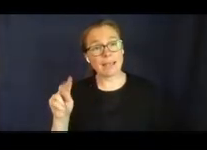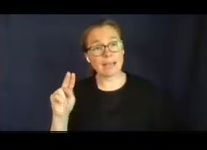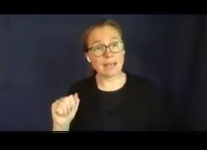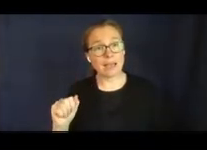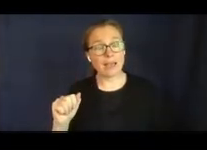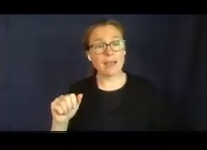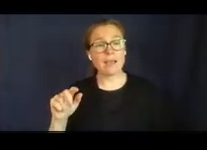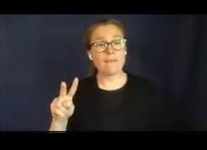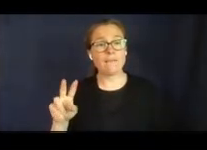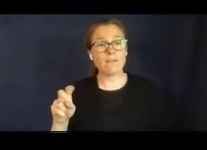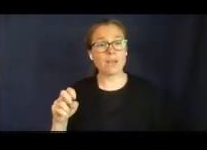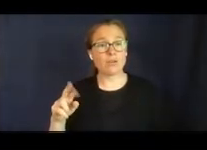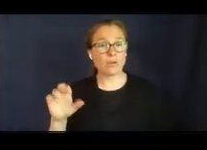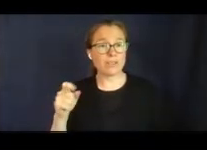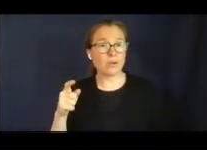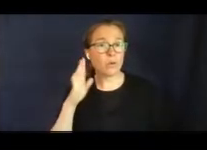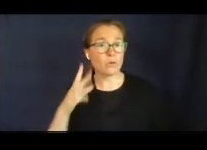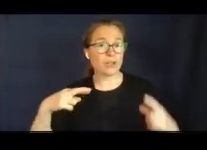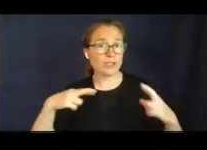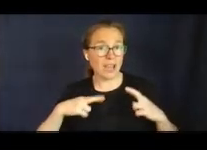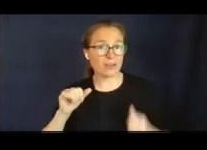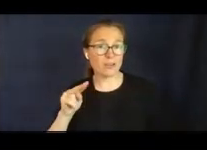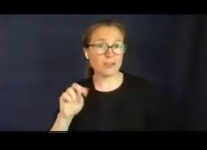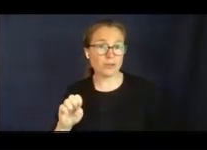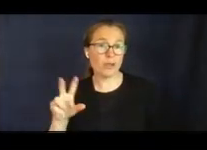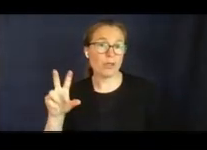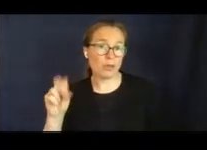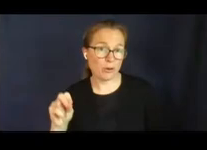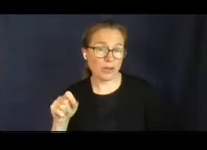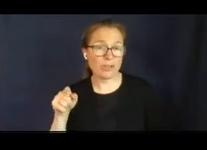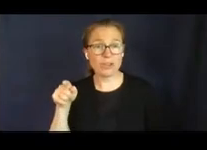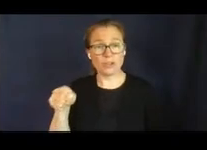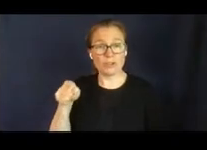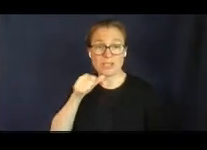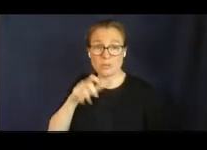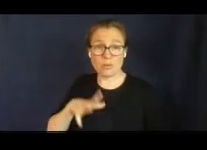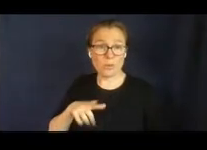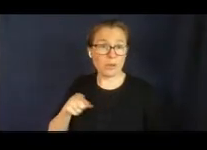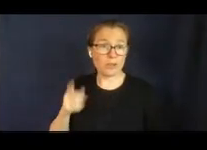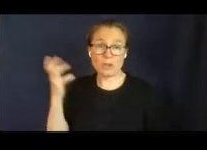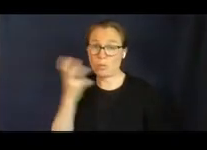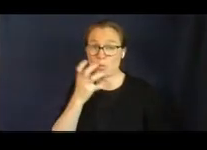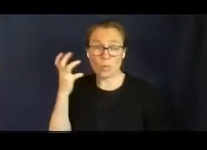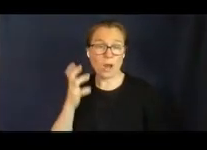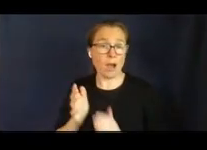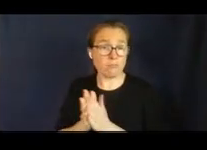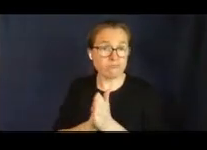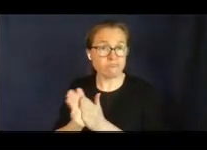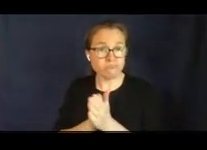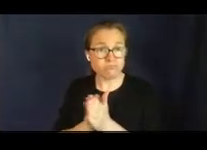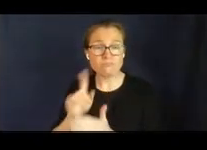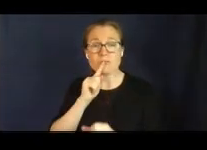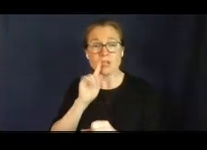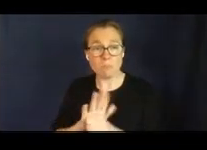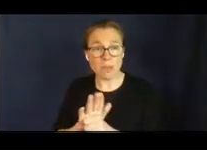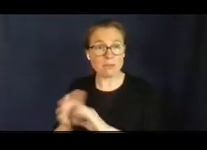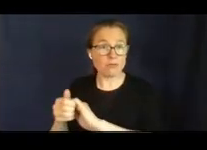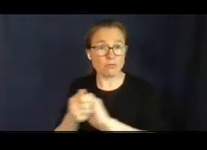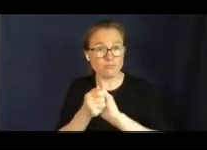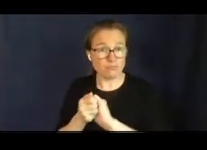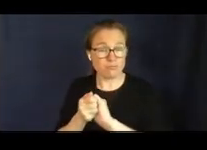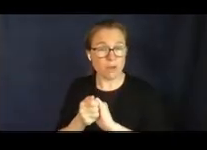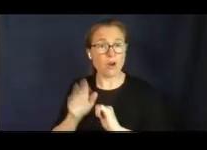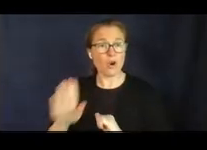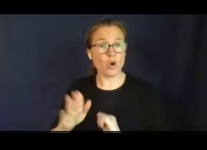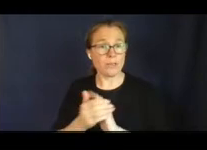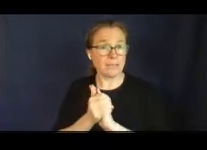June 30. I'd like to say that she is a driven scholar and has been a loyal partner. She devoted her talent,